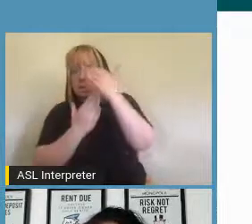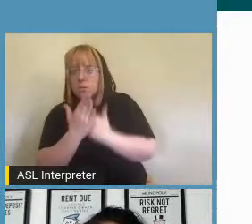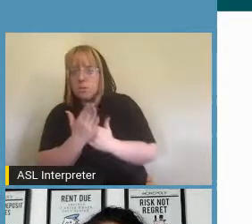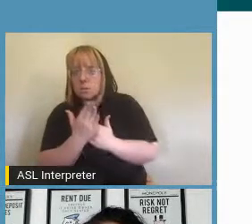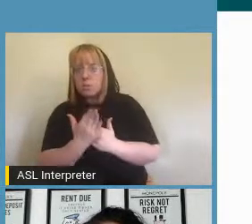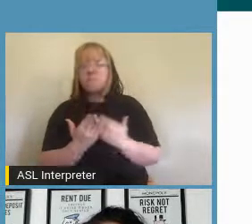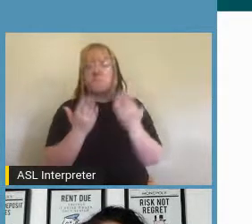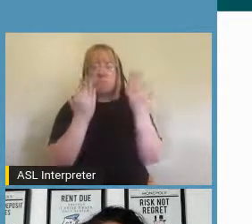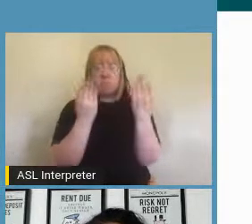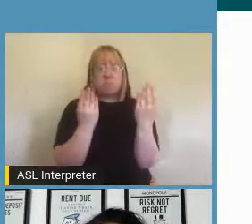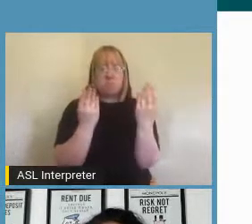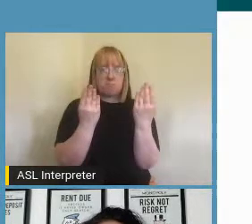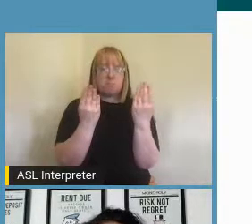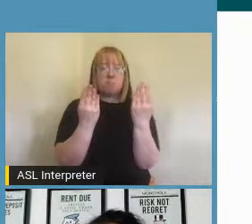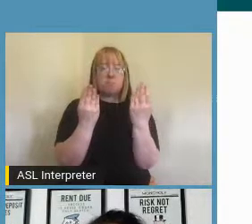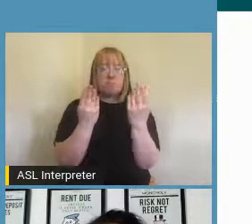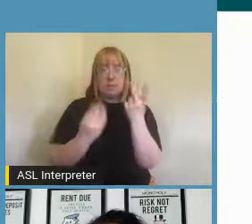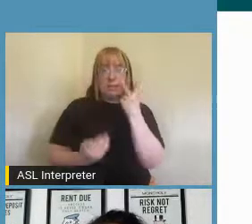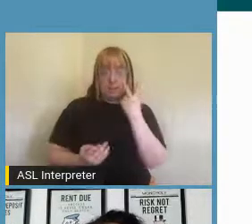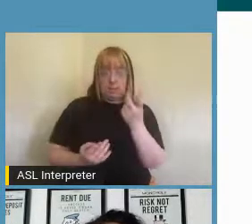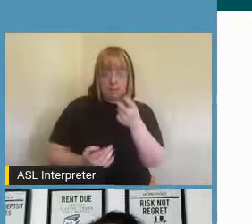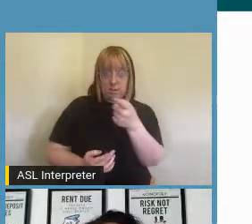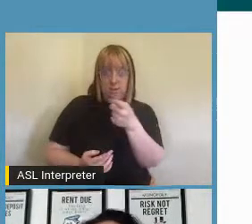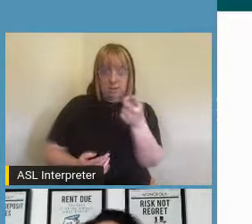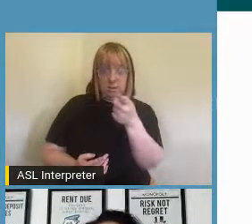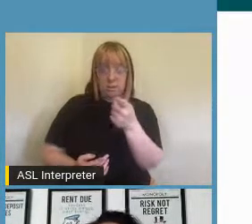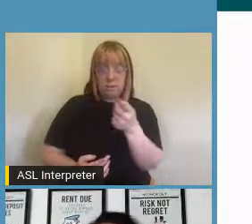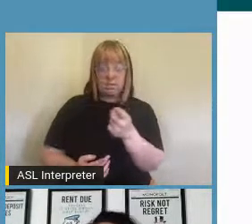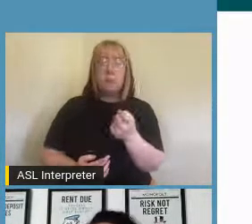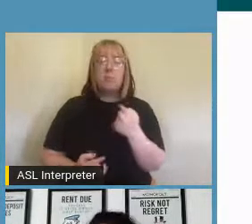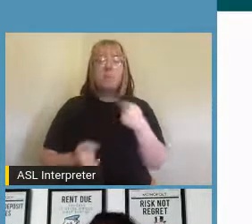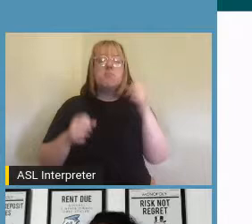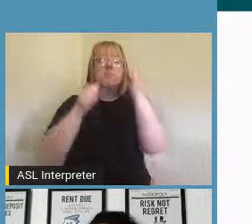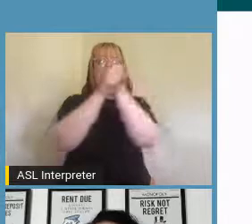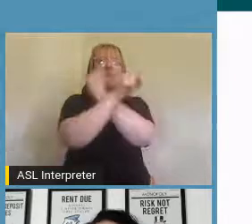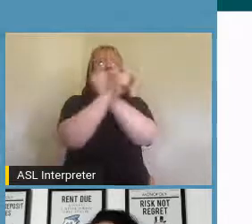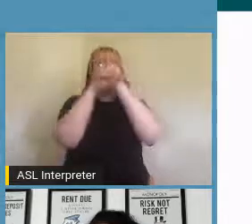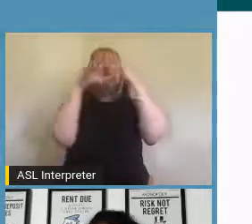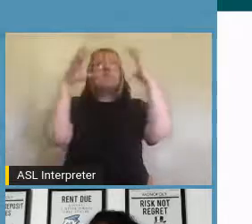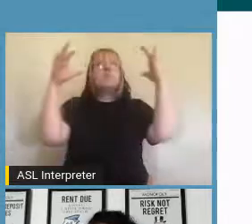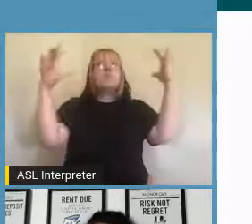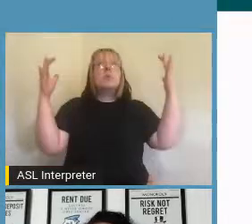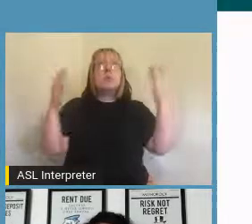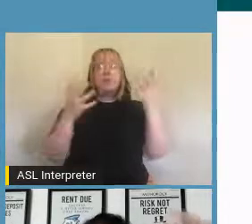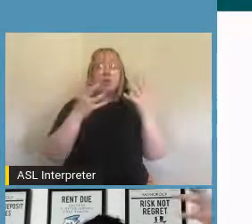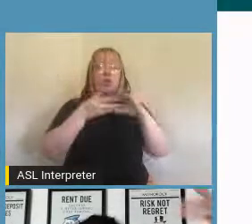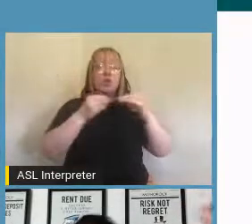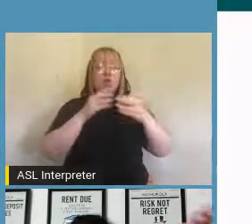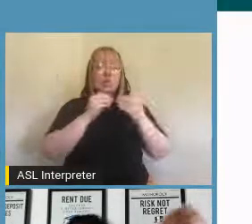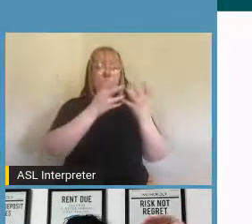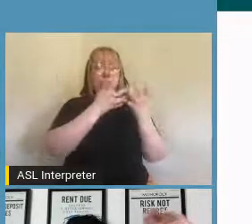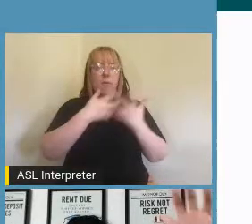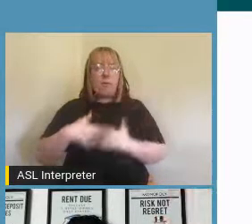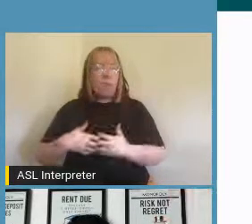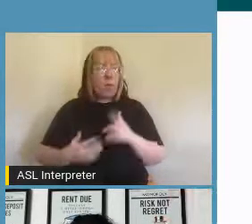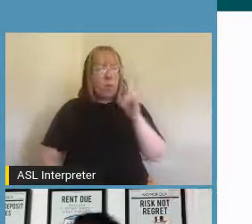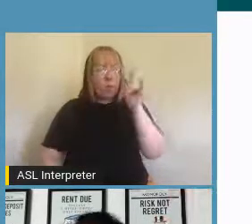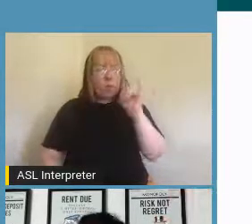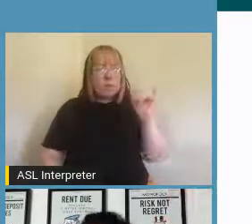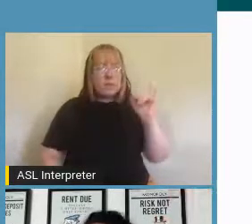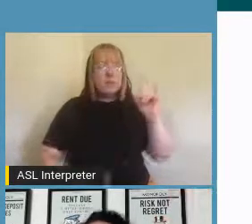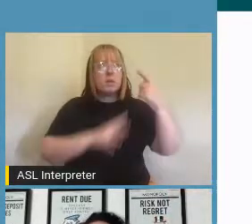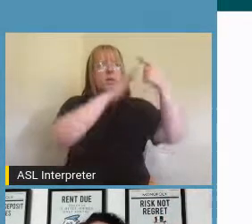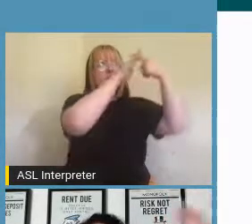see here is almost kind of what we envision as a story flow. So what does it look like from beginning,